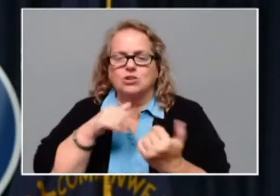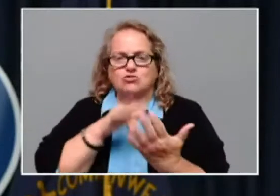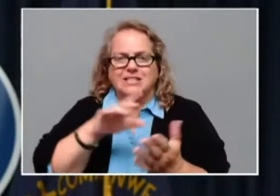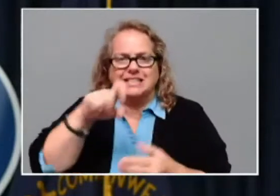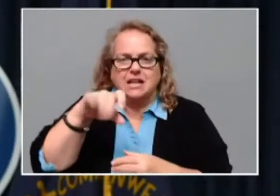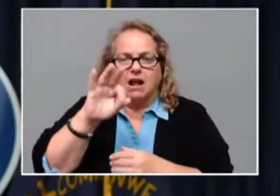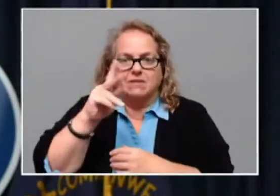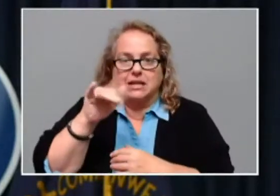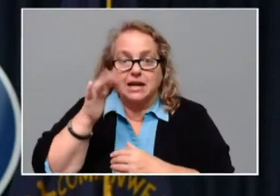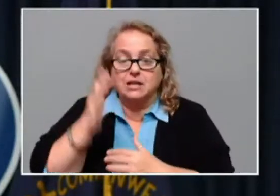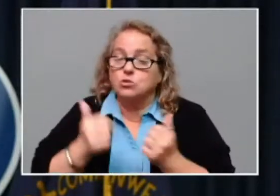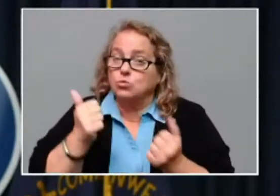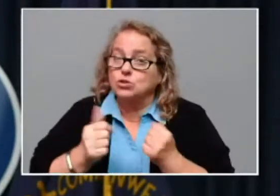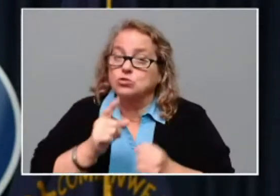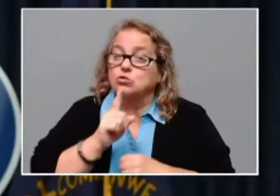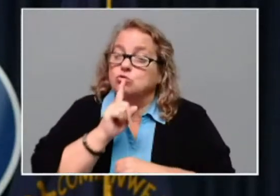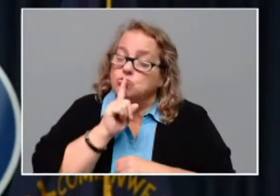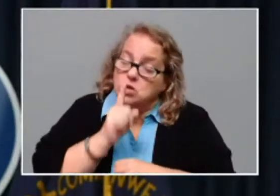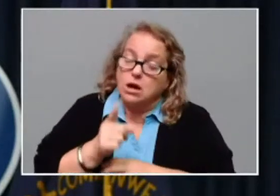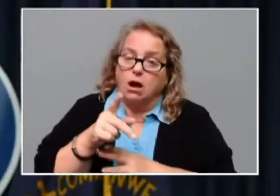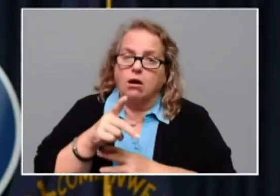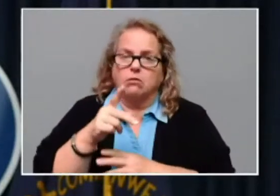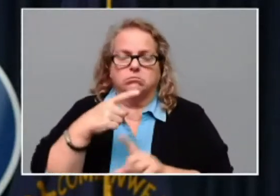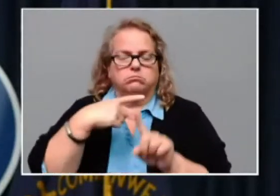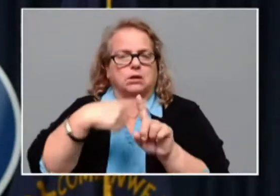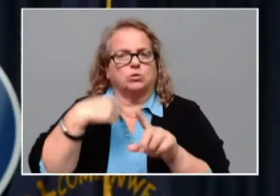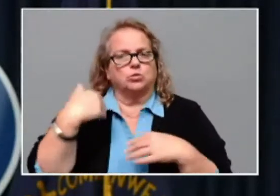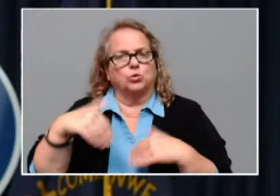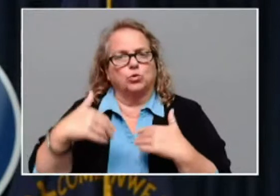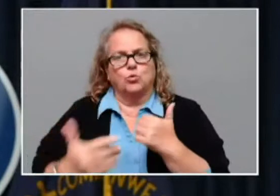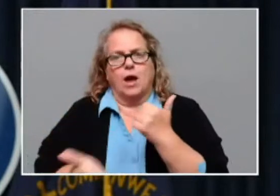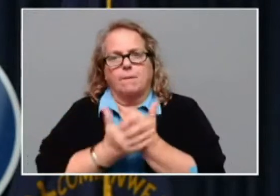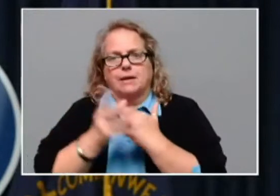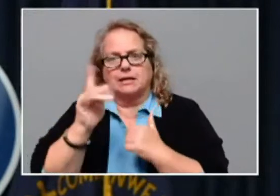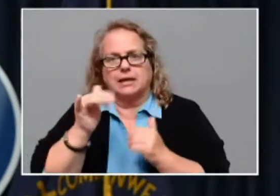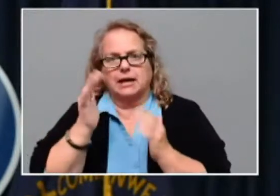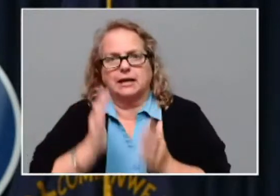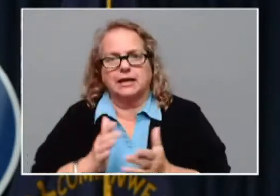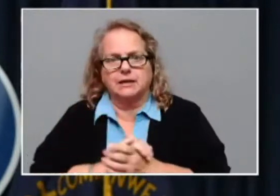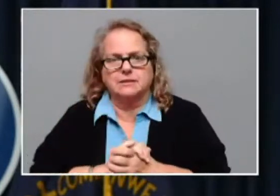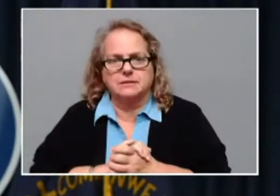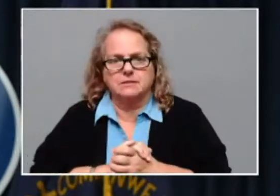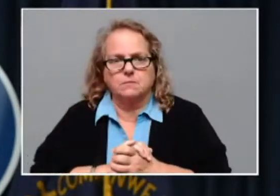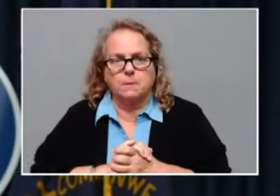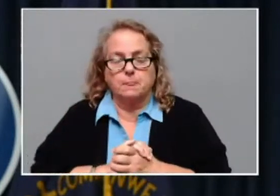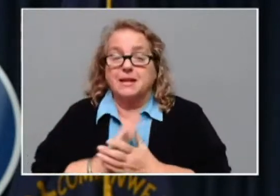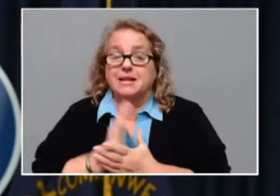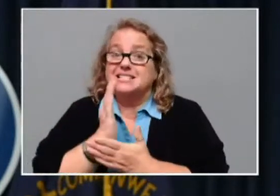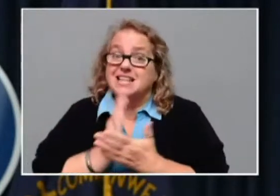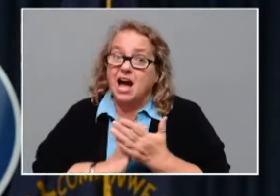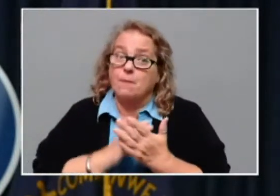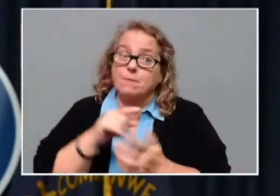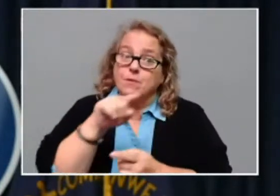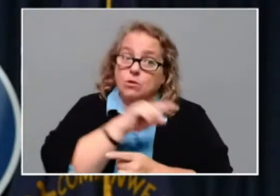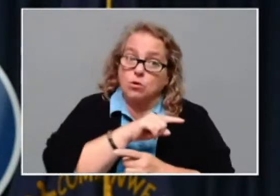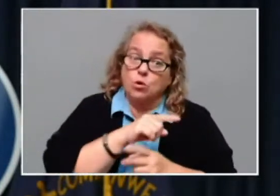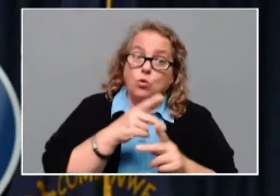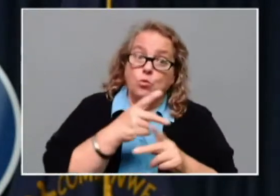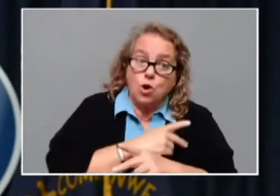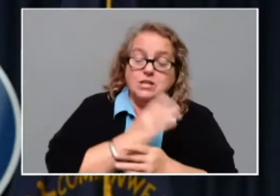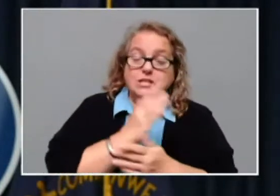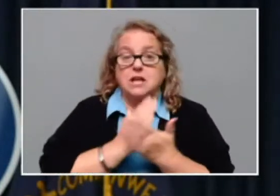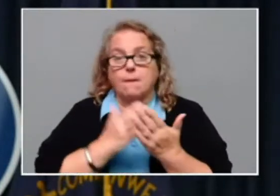are certain health outcomes that we are worse at than many other states. There are some we're slightly better. We get to tailor it in